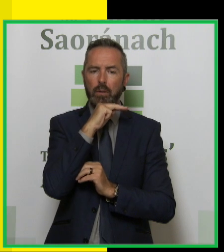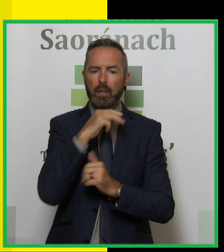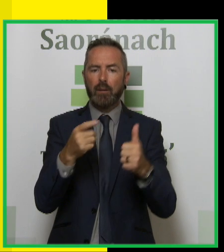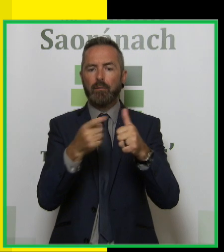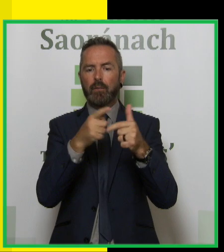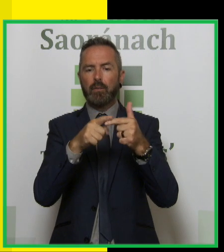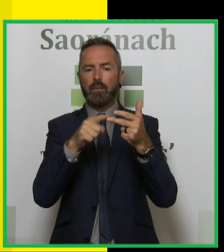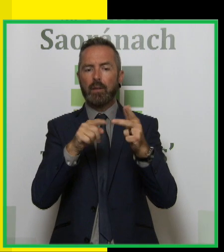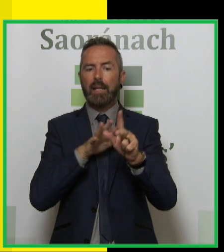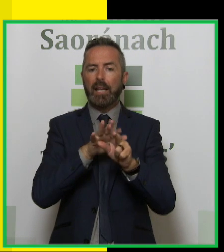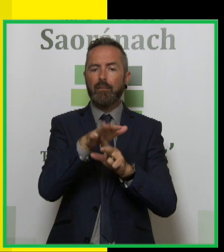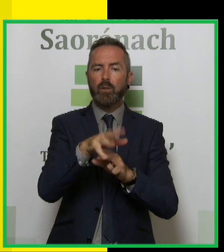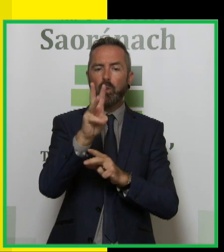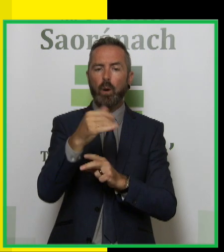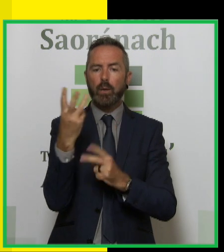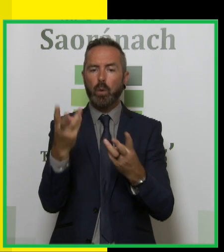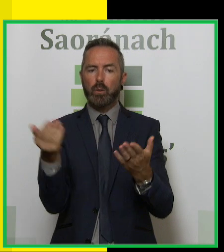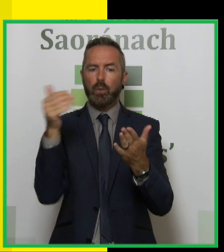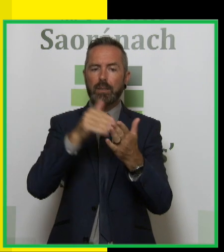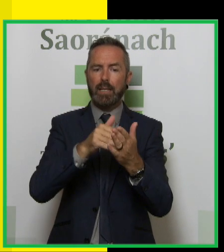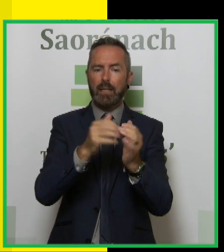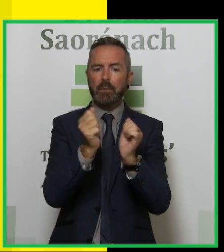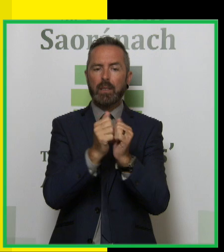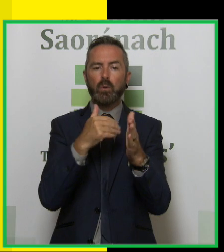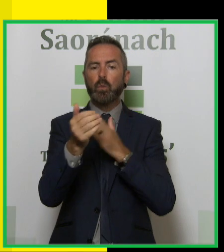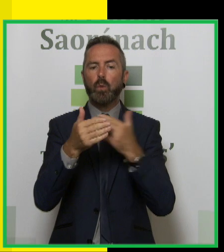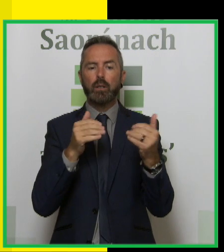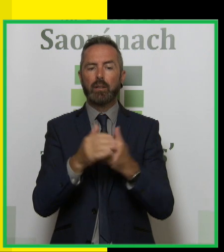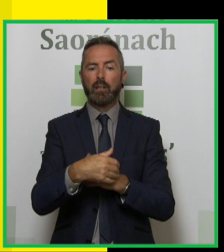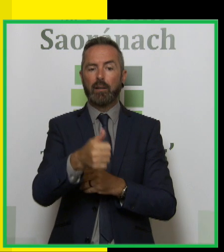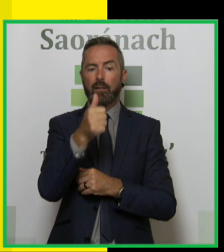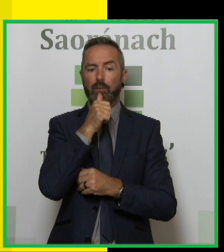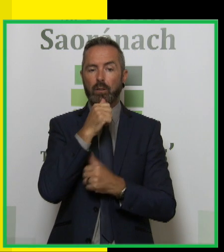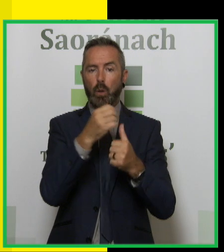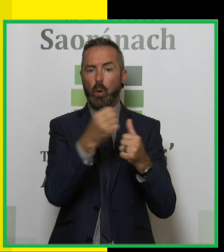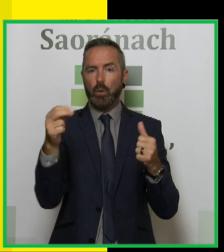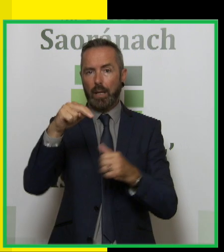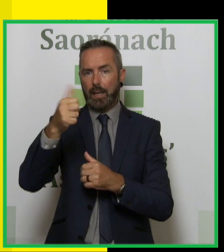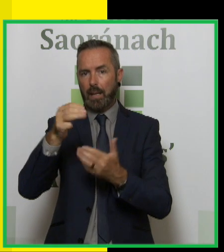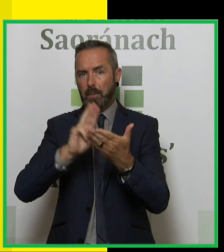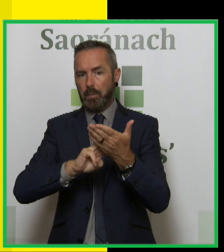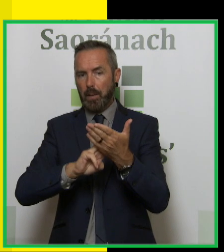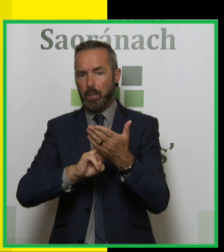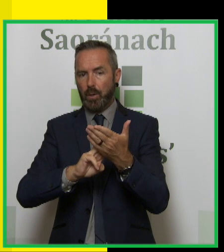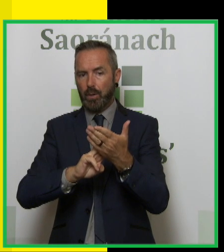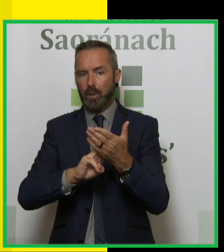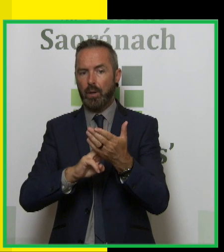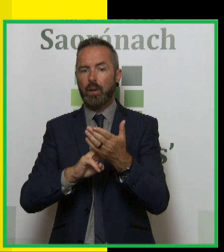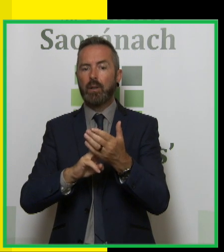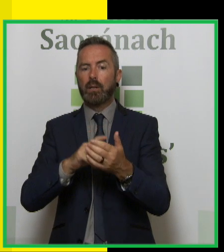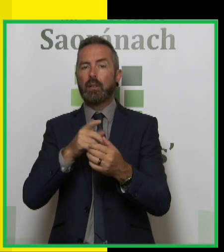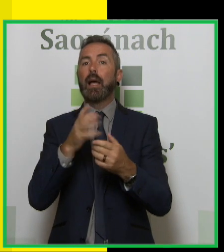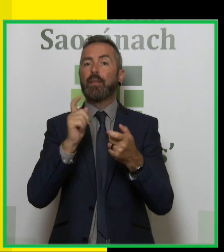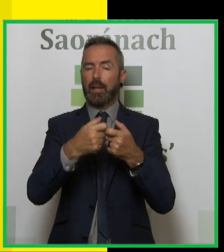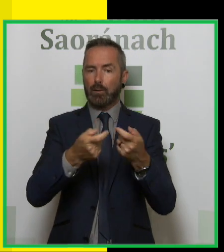to attend their first NA meeting is another NA member, treatment